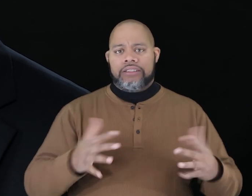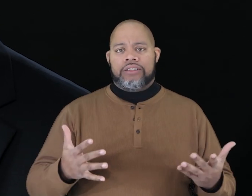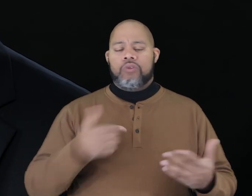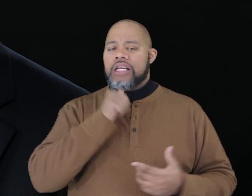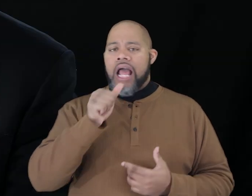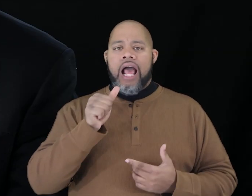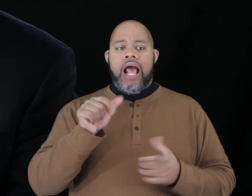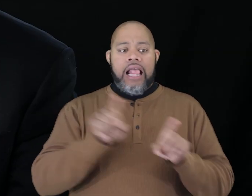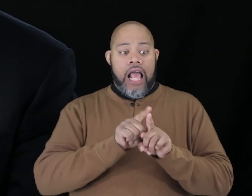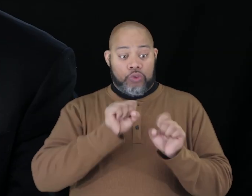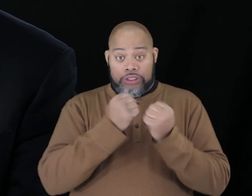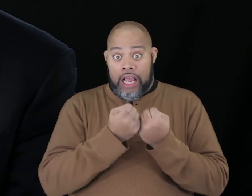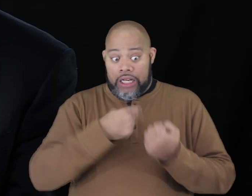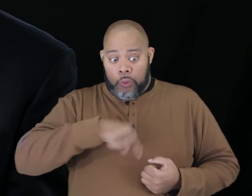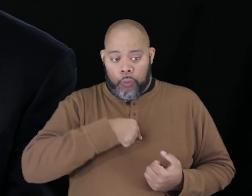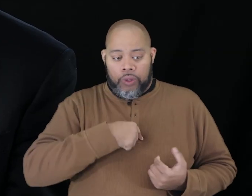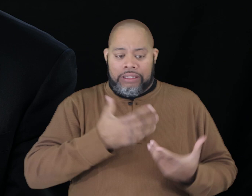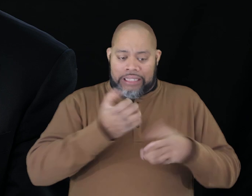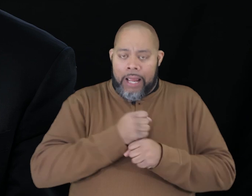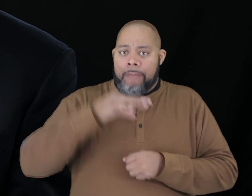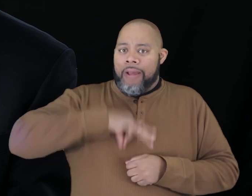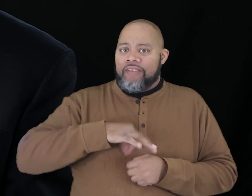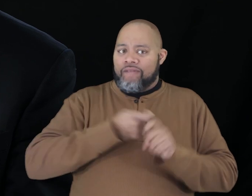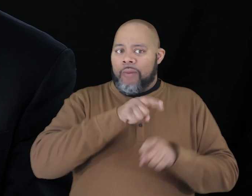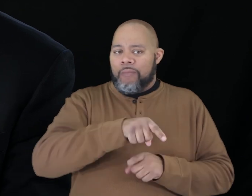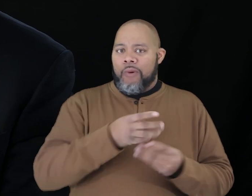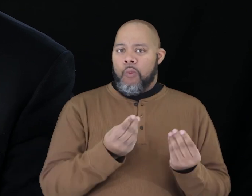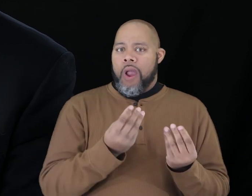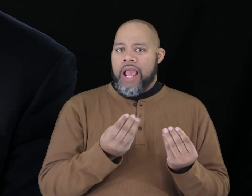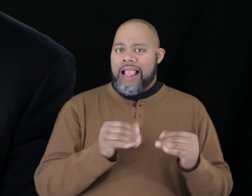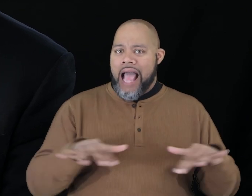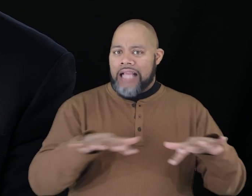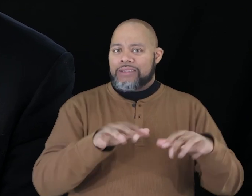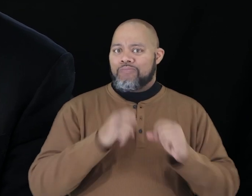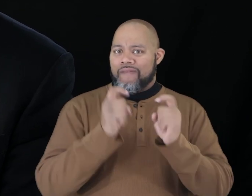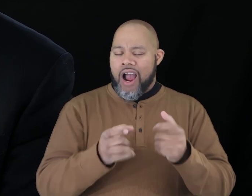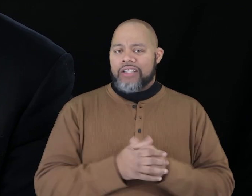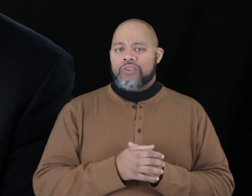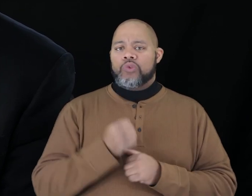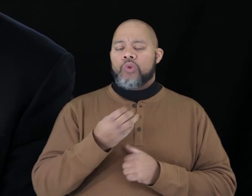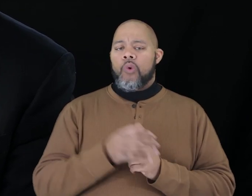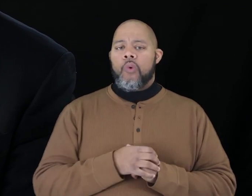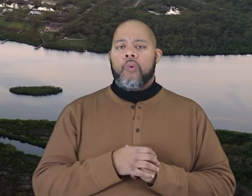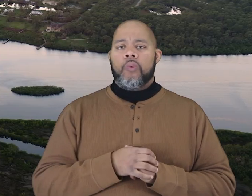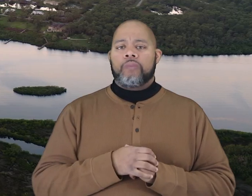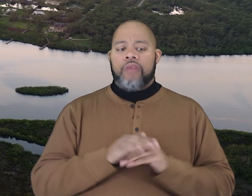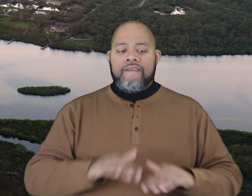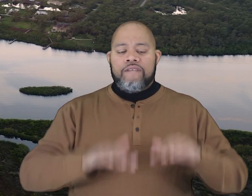from the landscape. We no longer, as a society, reap the benefits that these wetlands provided.